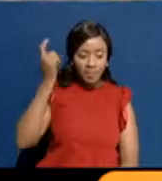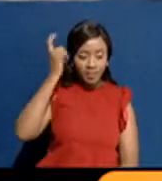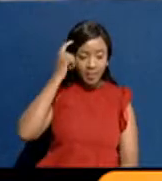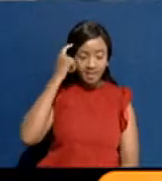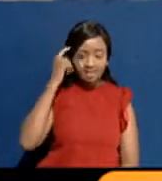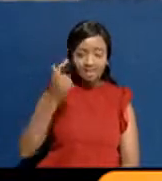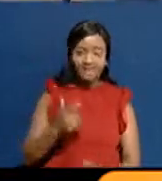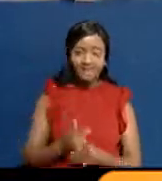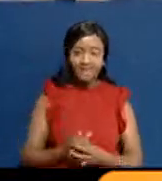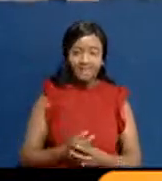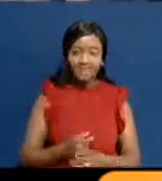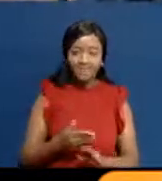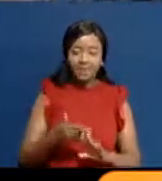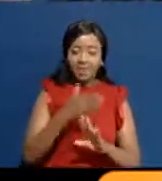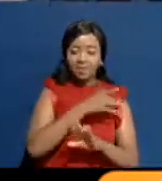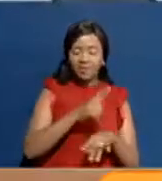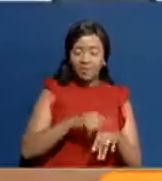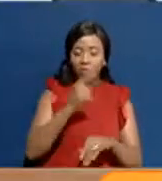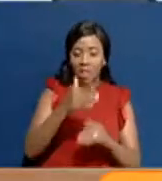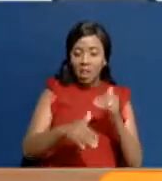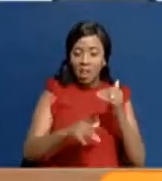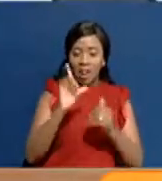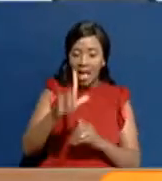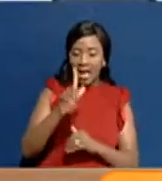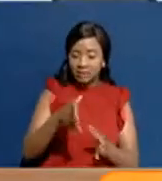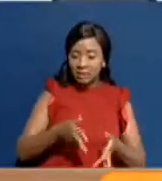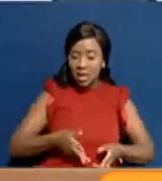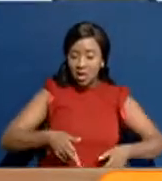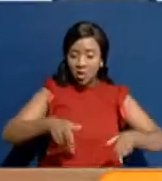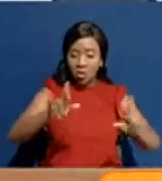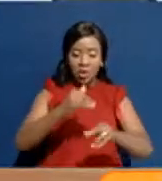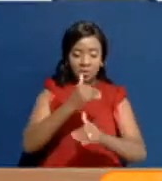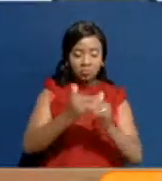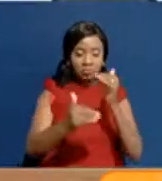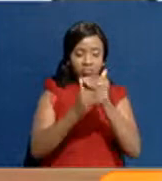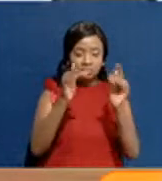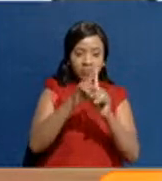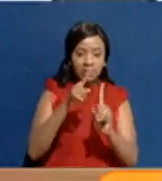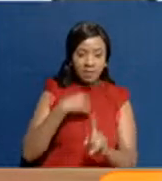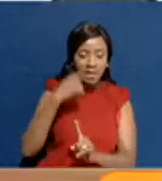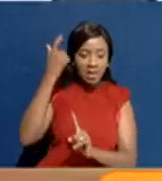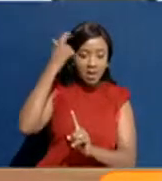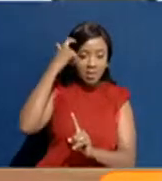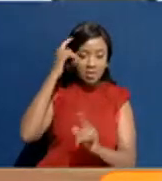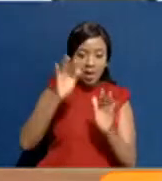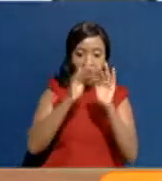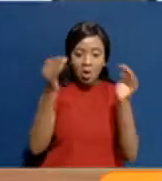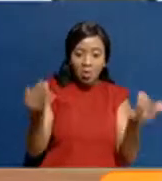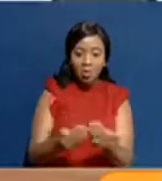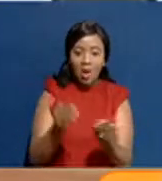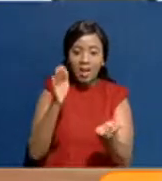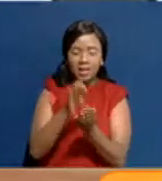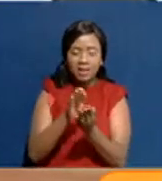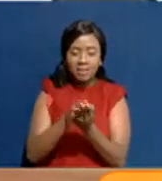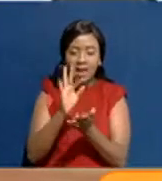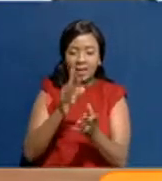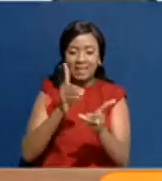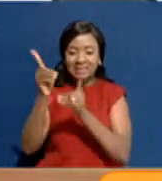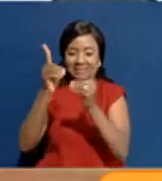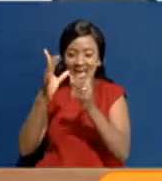when the Langata Road was being constructed. Yeah. And I remember the World Bank director in Nairobi called Harold